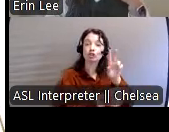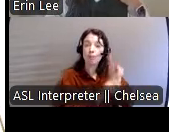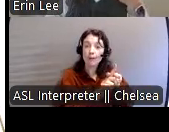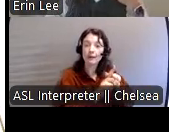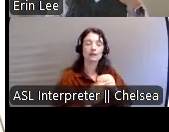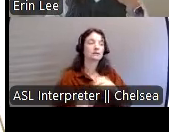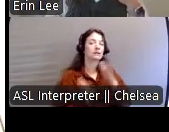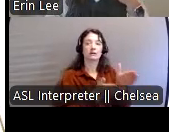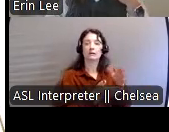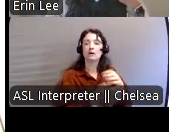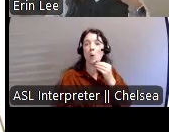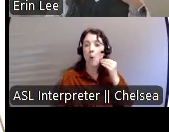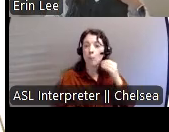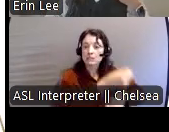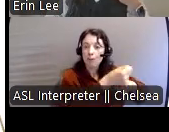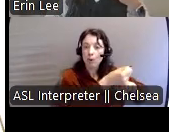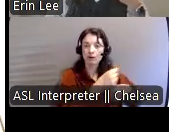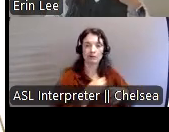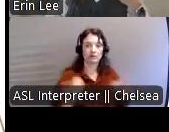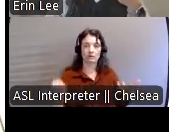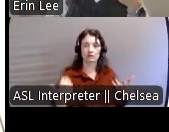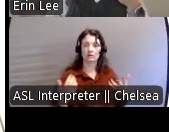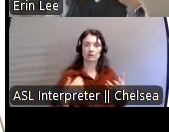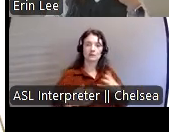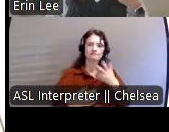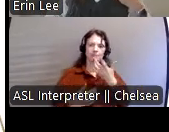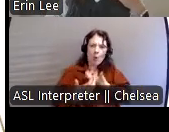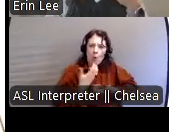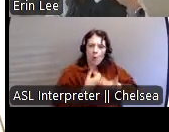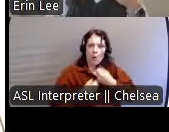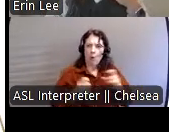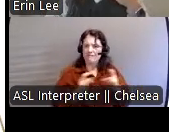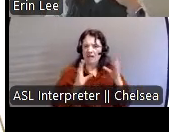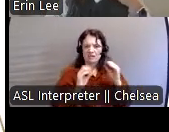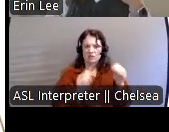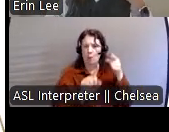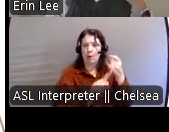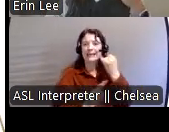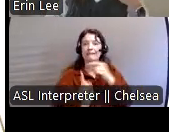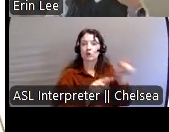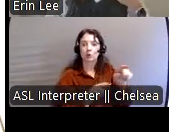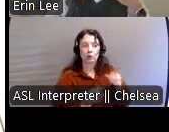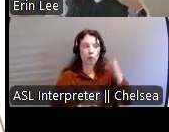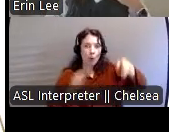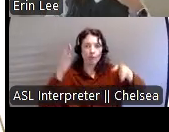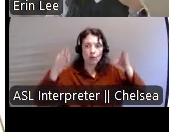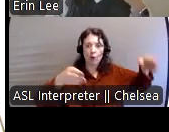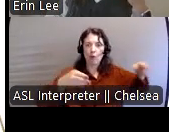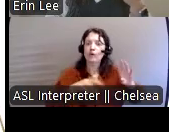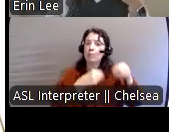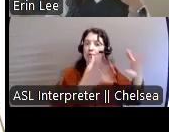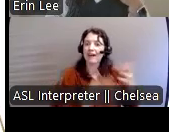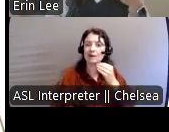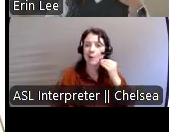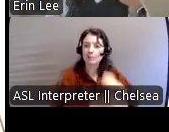support. There is no point in being silent about violence when you're providing home support for risk of placement, because